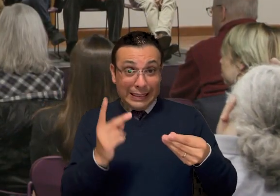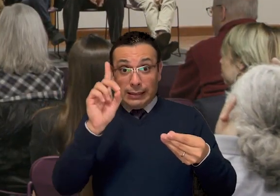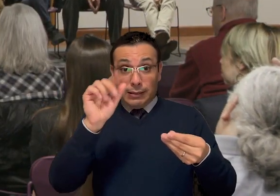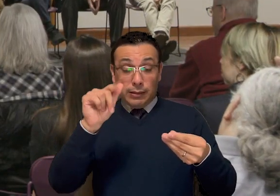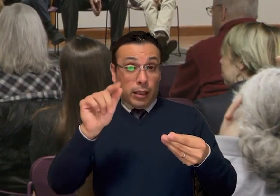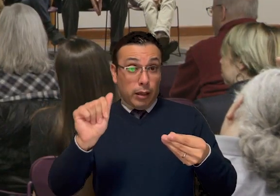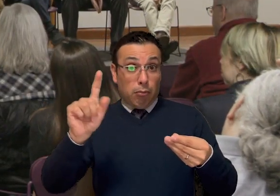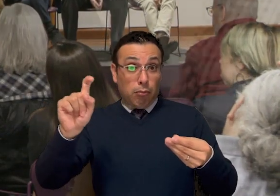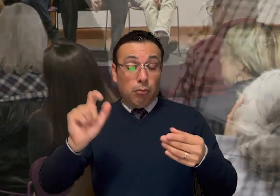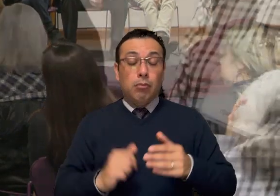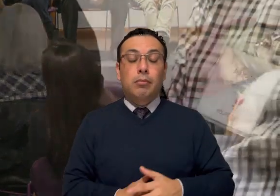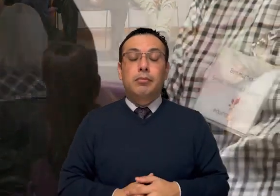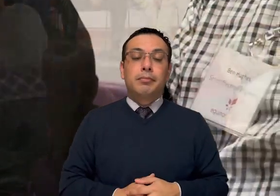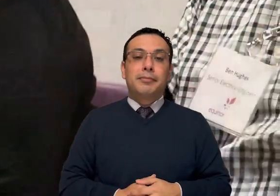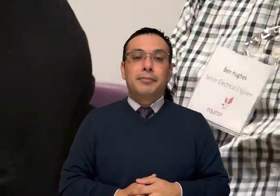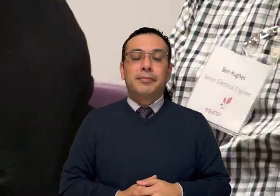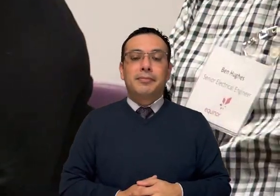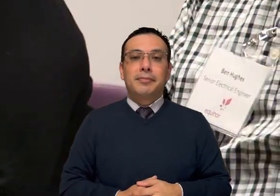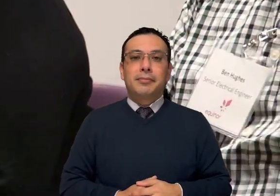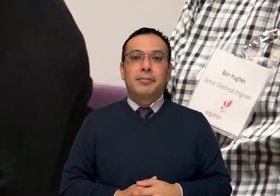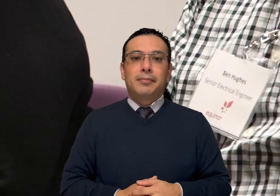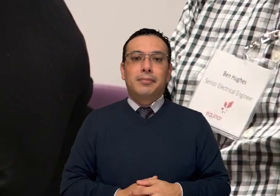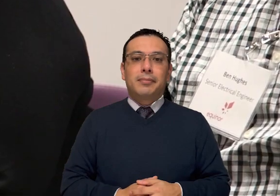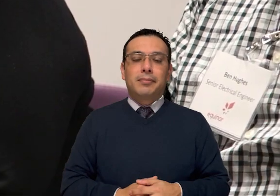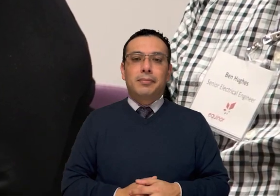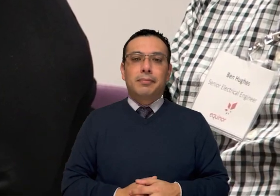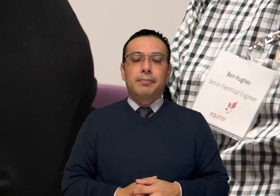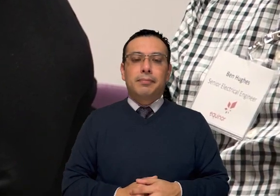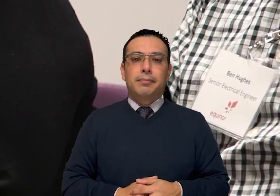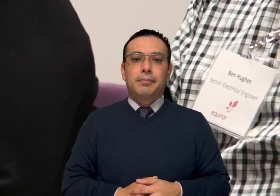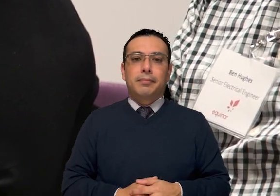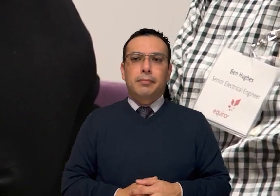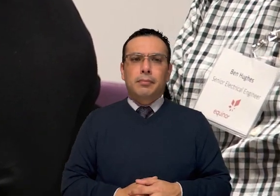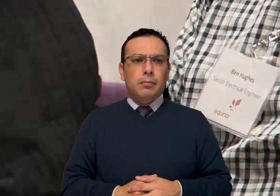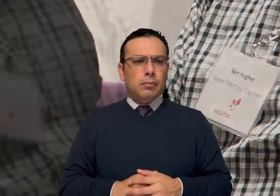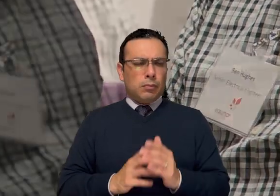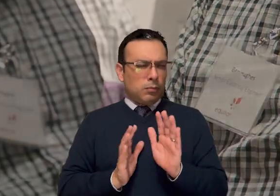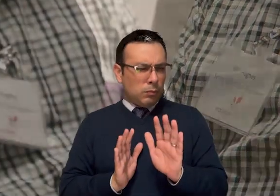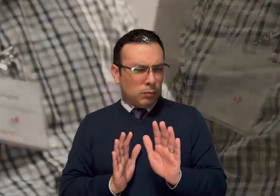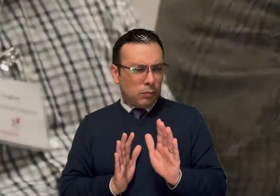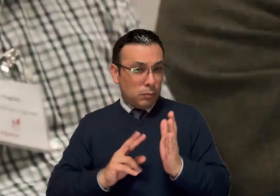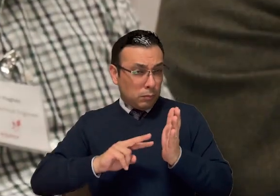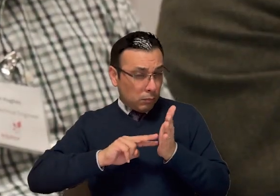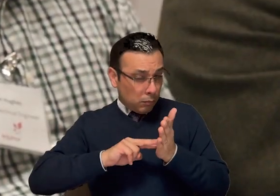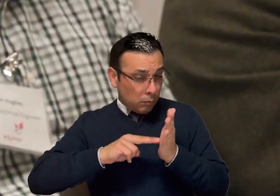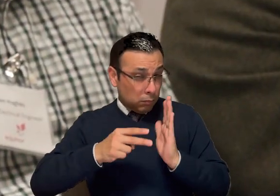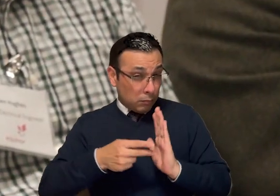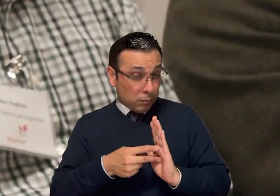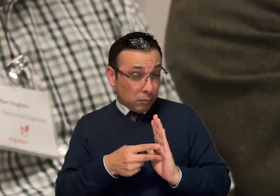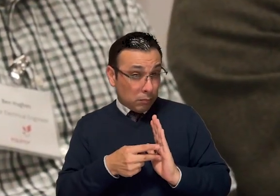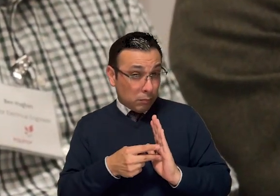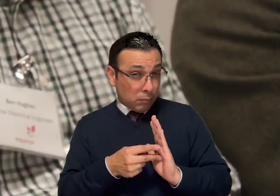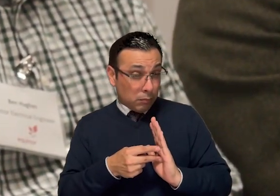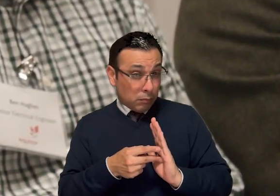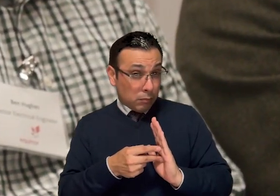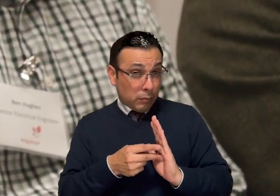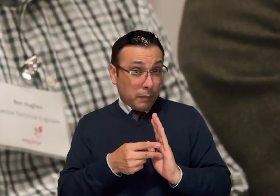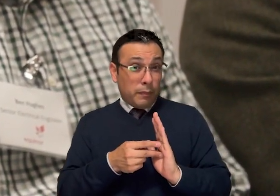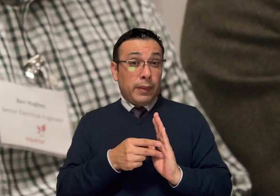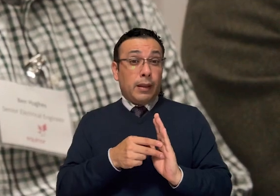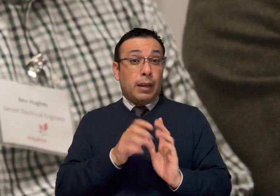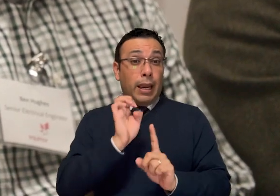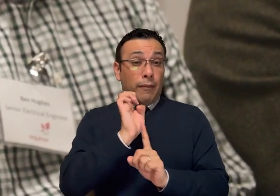If you're referring to the environmental impact statement, the draft environmental impact statement was issued